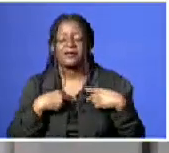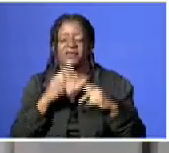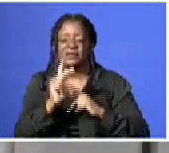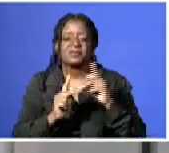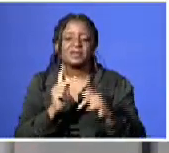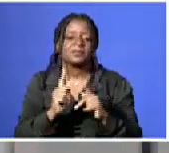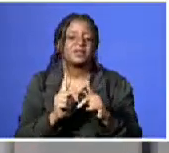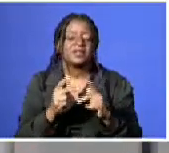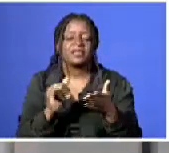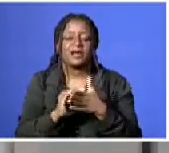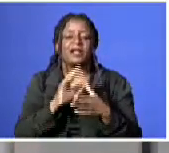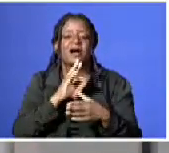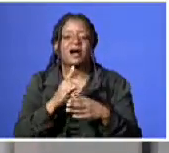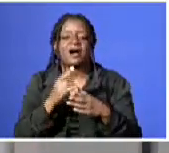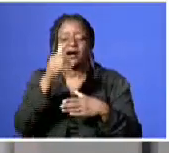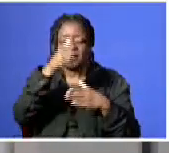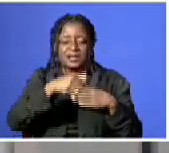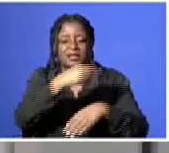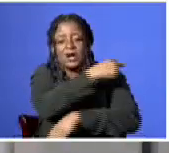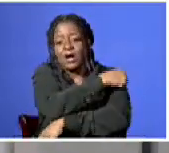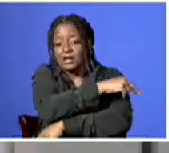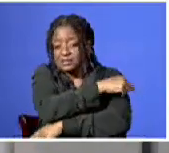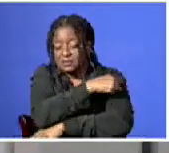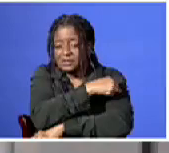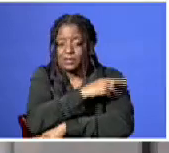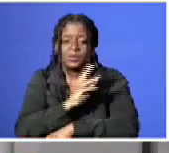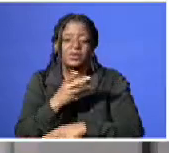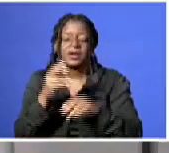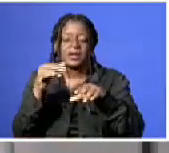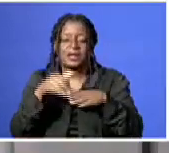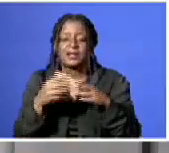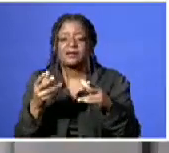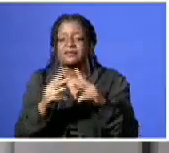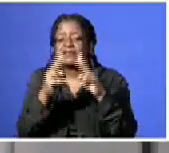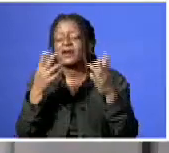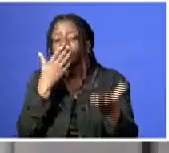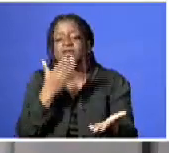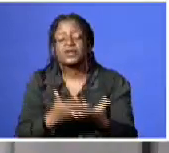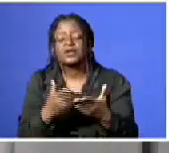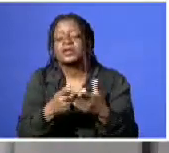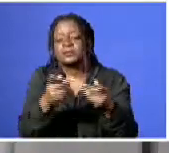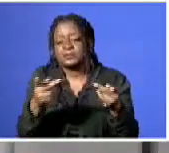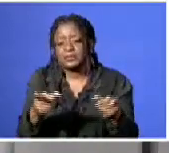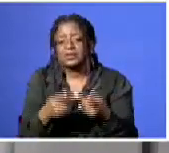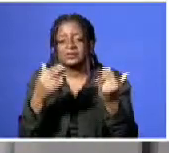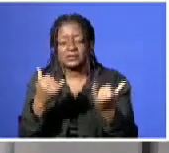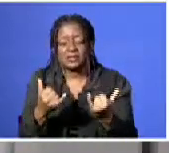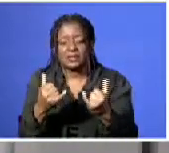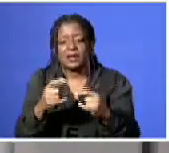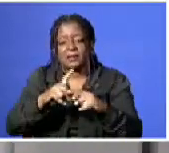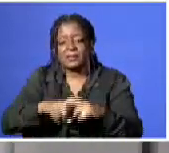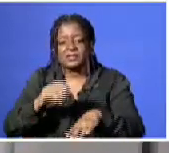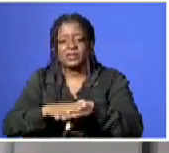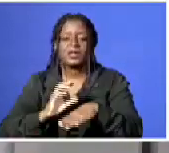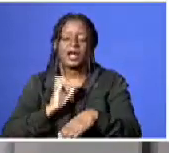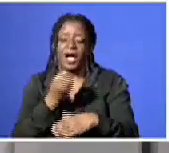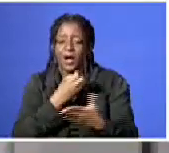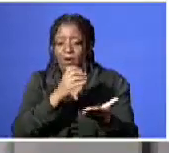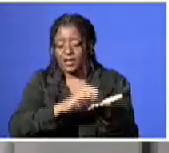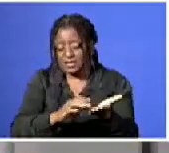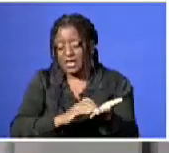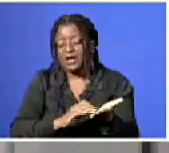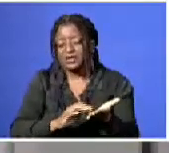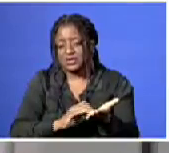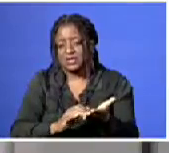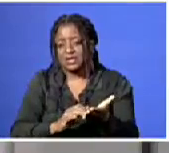persons that are hospitalized, we are in a very good position at this point in time based on our calculated burn rates